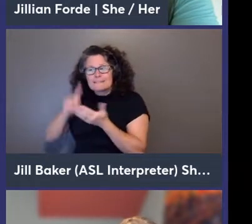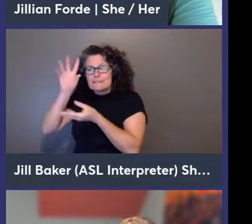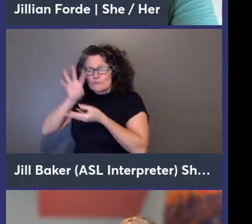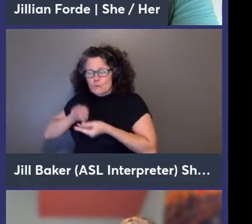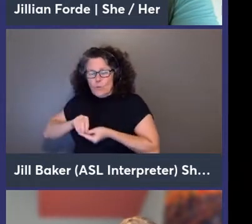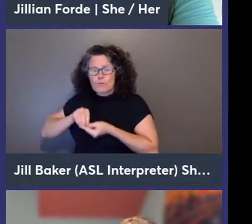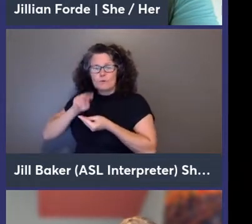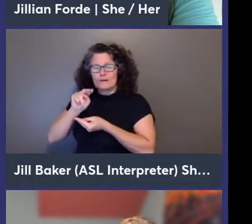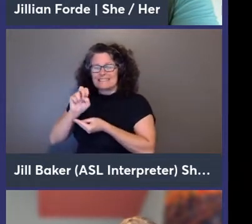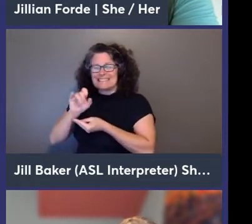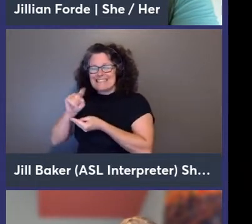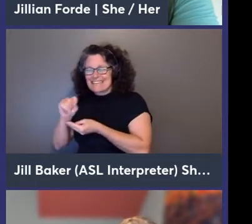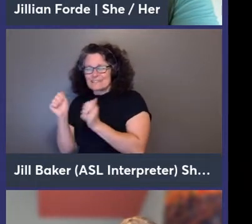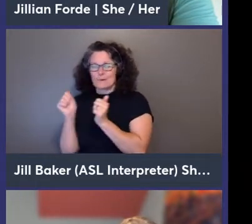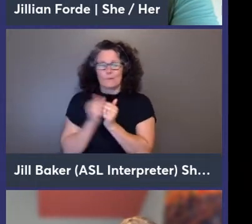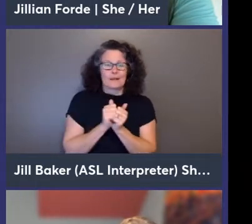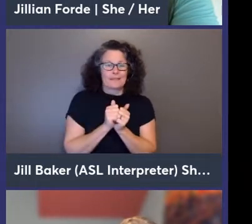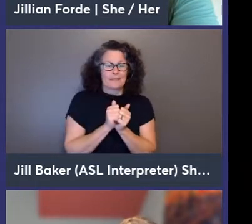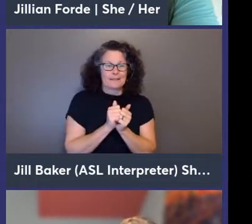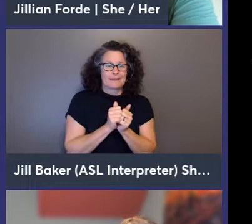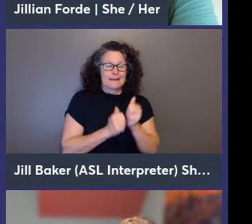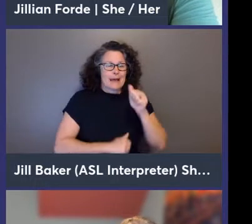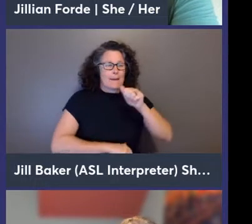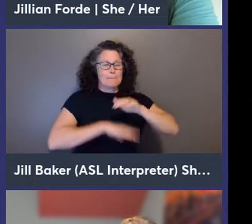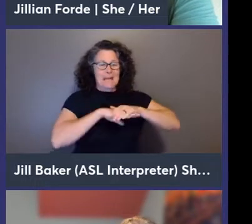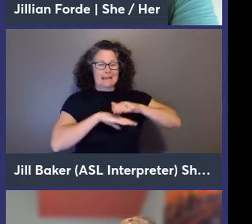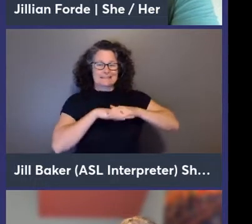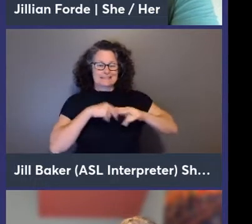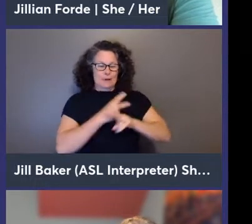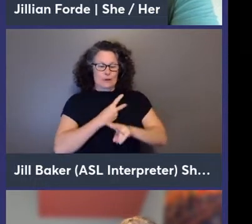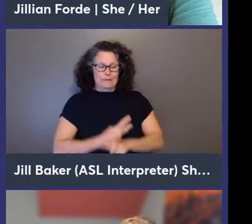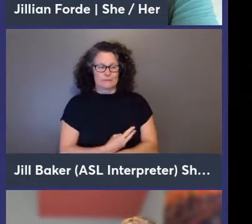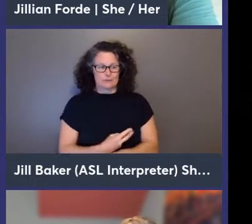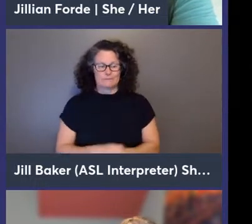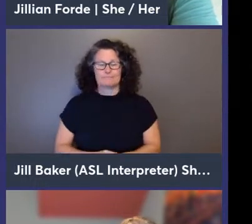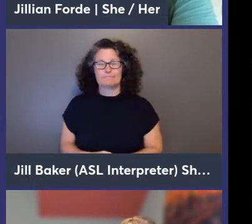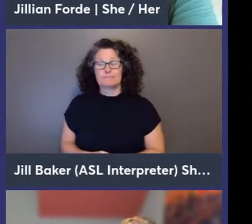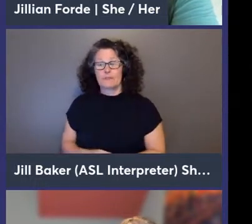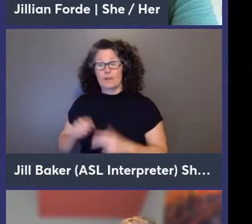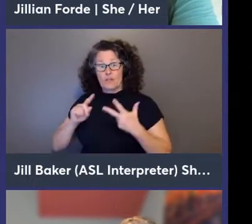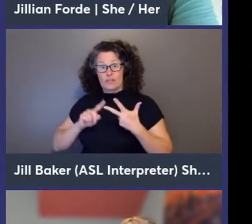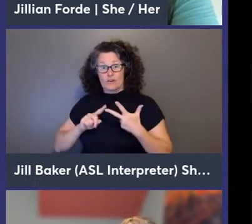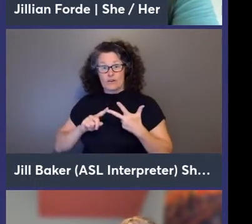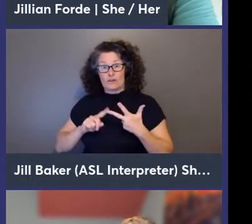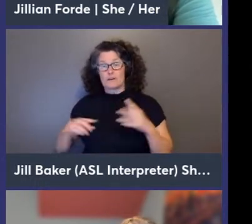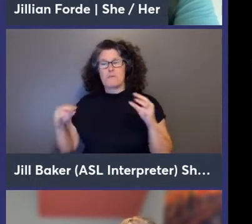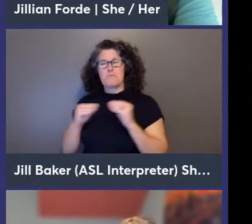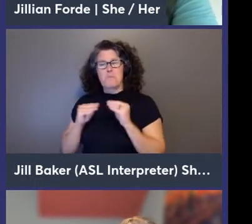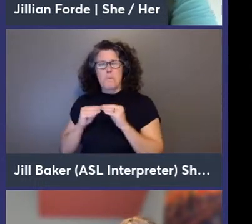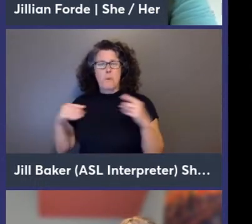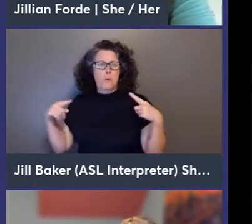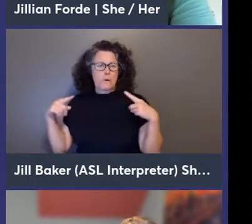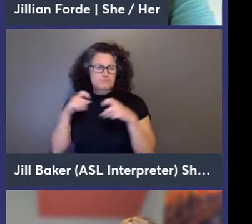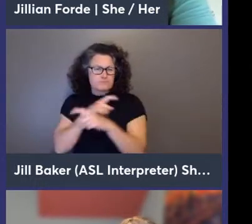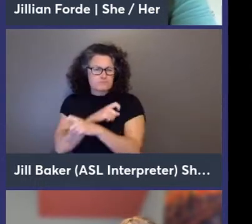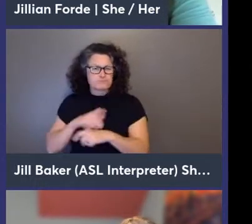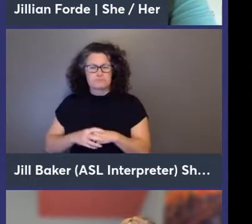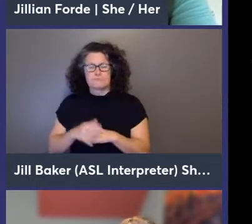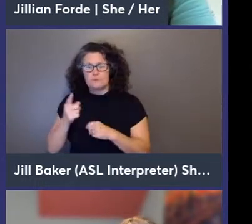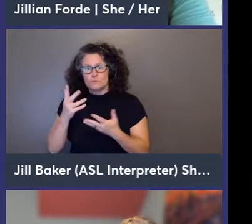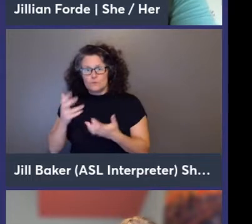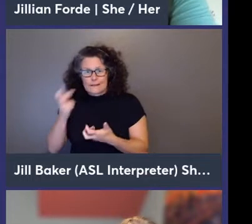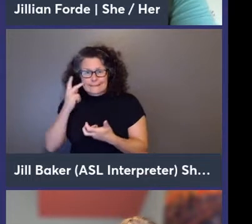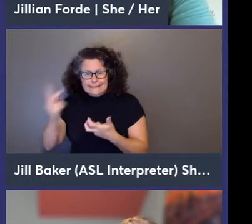your sales with some max calculation in it. And then the third one is even more complicated. It's like you want to